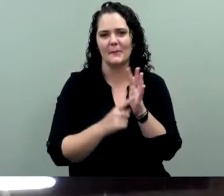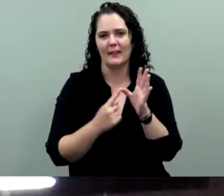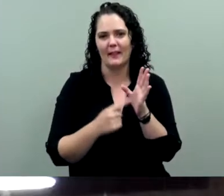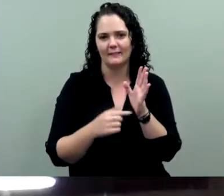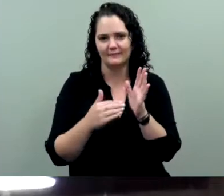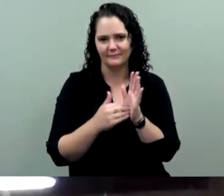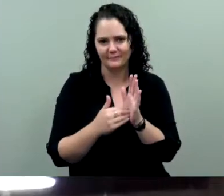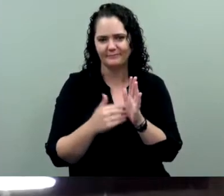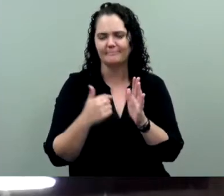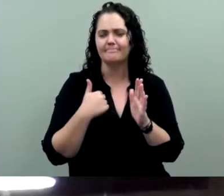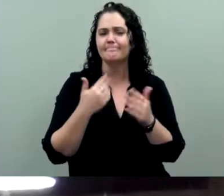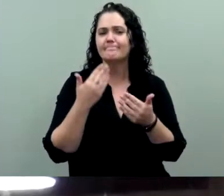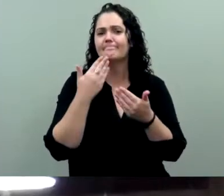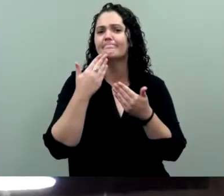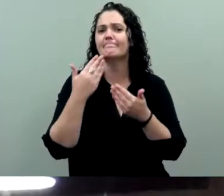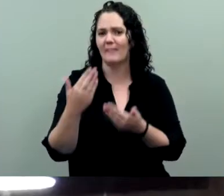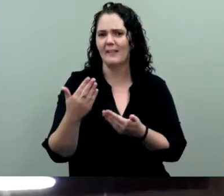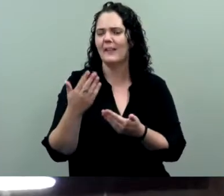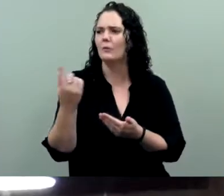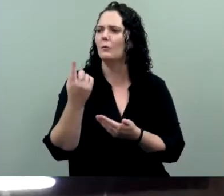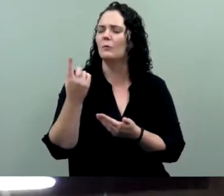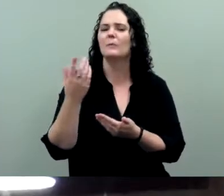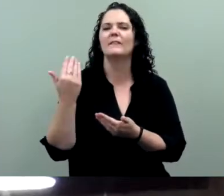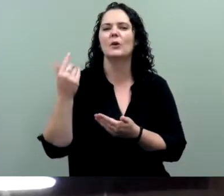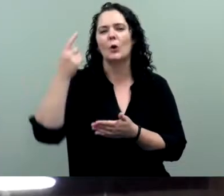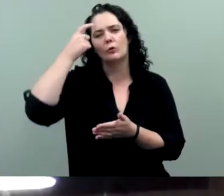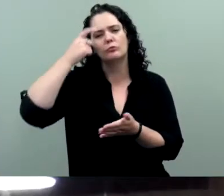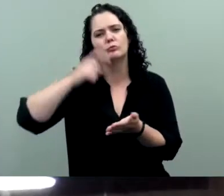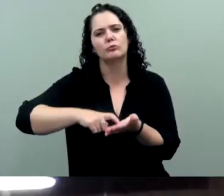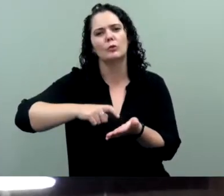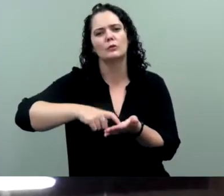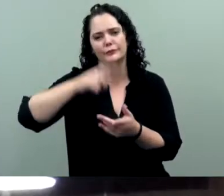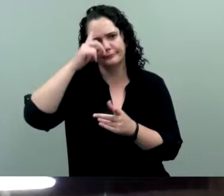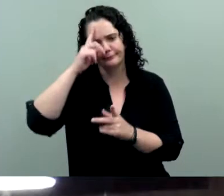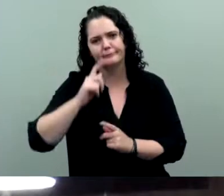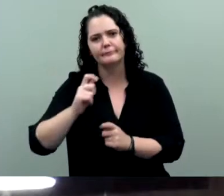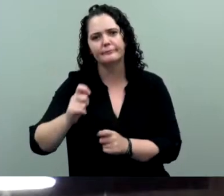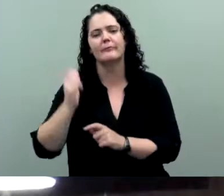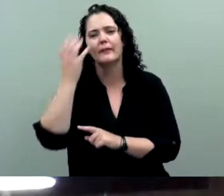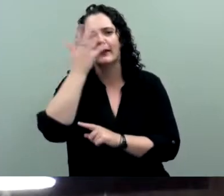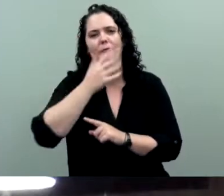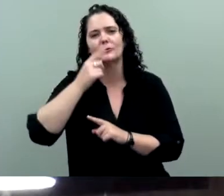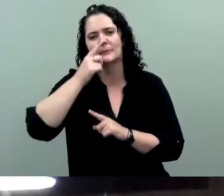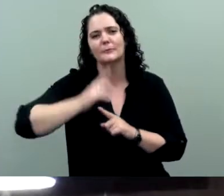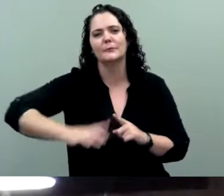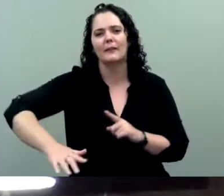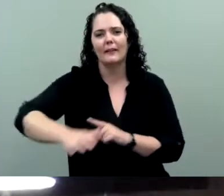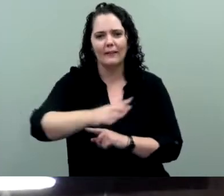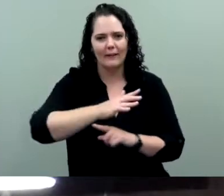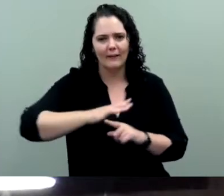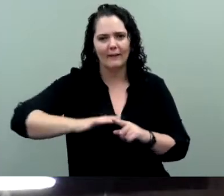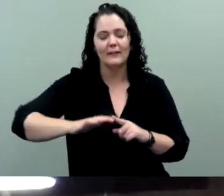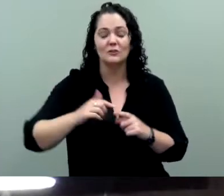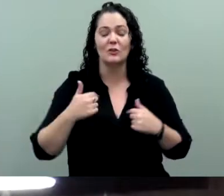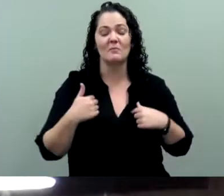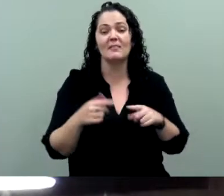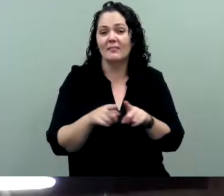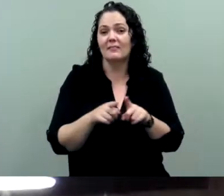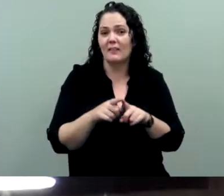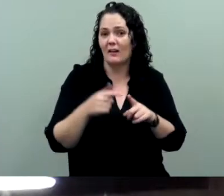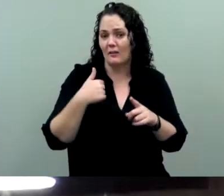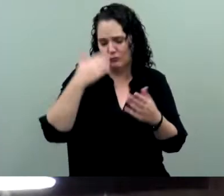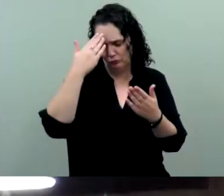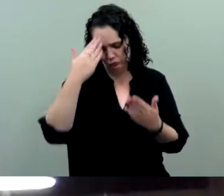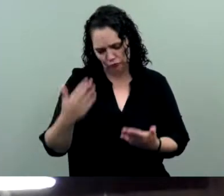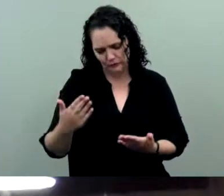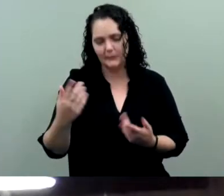for her acknowledgement of First Peoples at the beginning, and I would like to also join in and share my respect and extend my